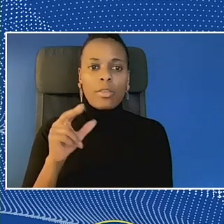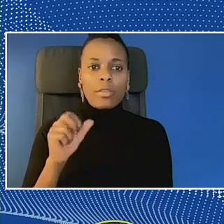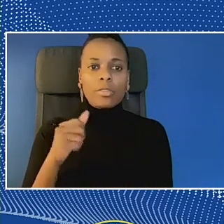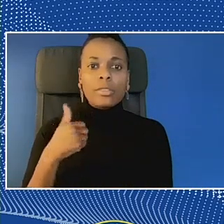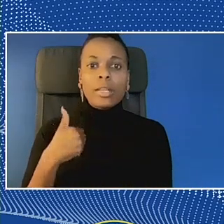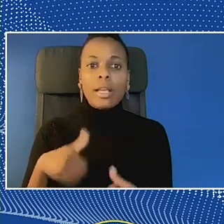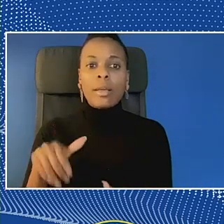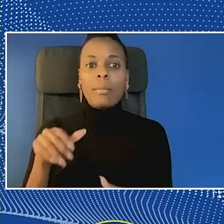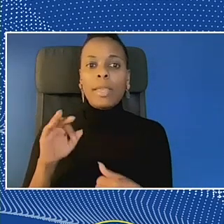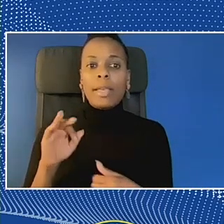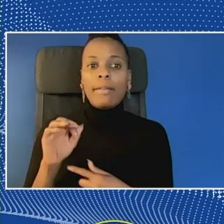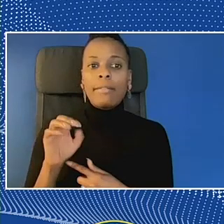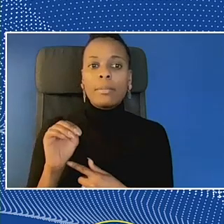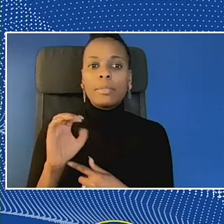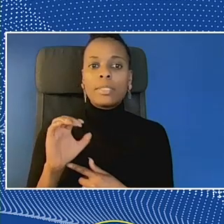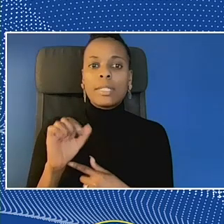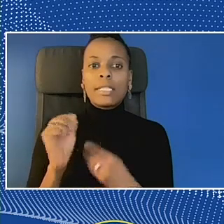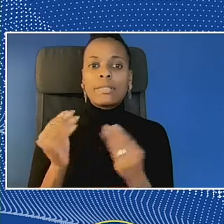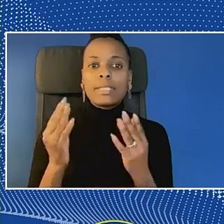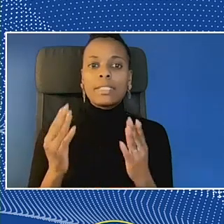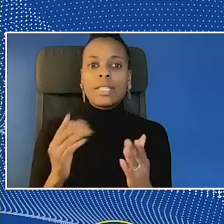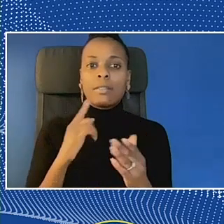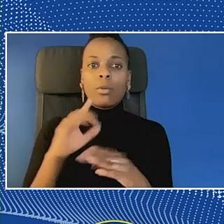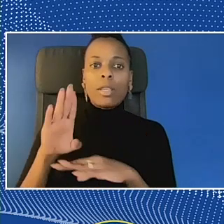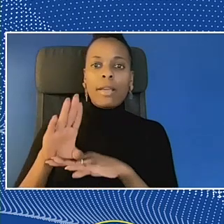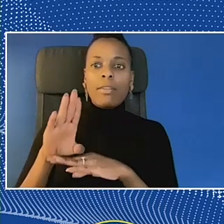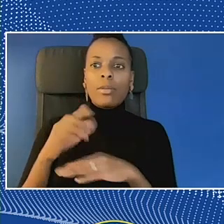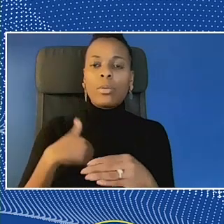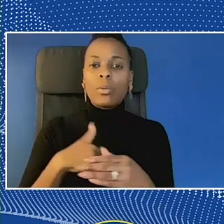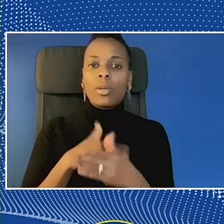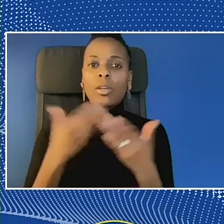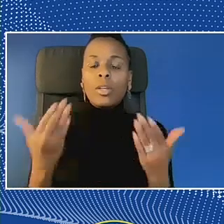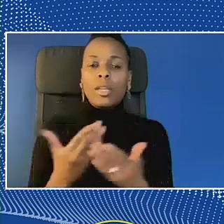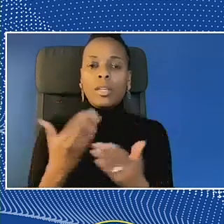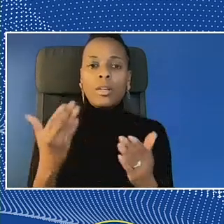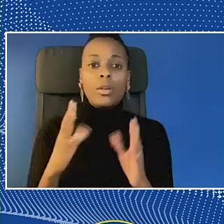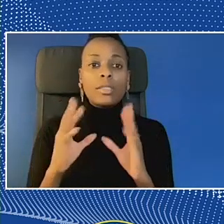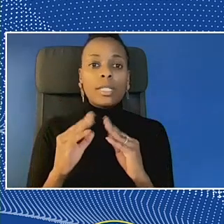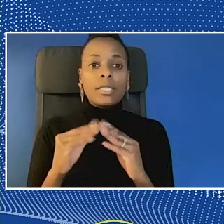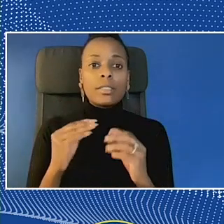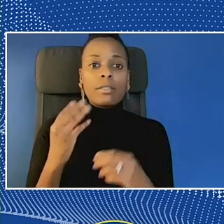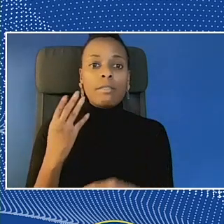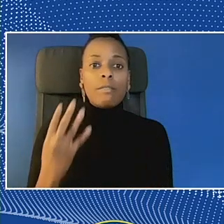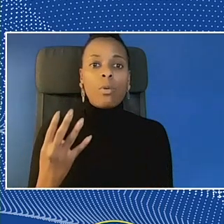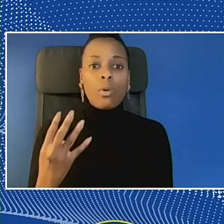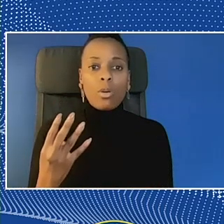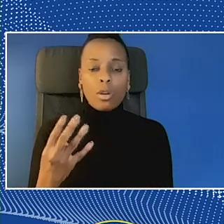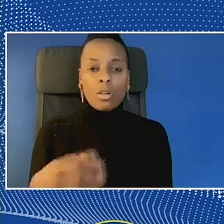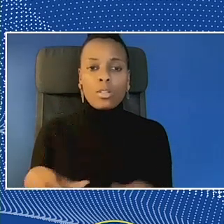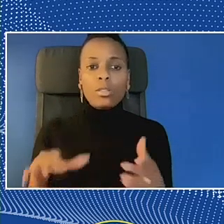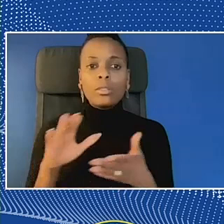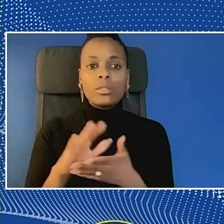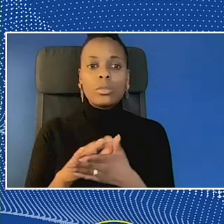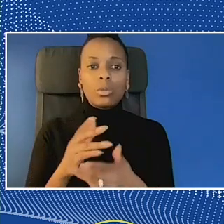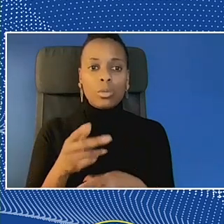for this afternoon. We're here on session four of school loan